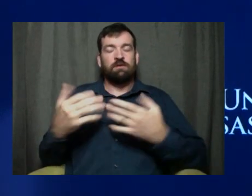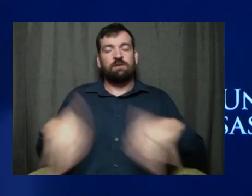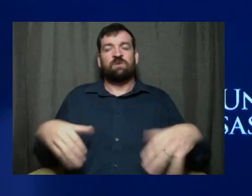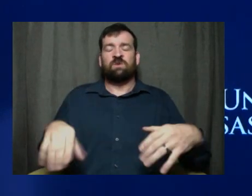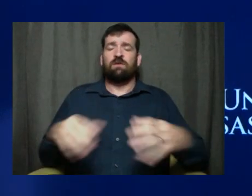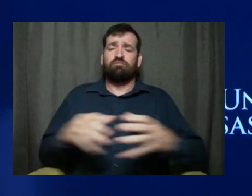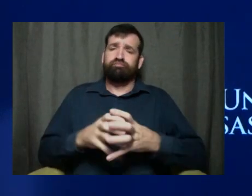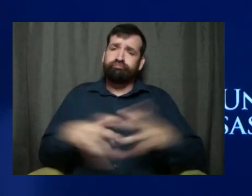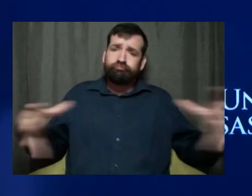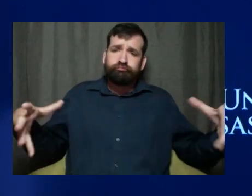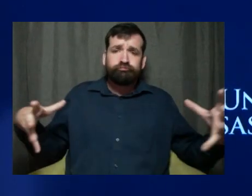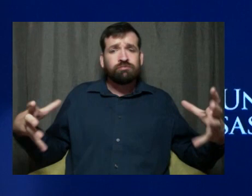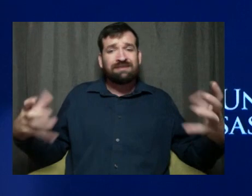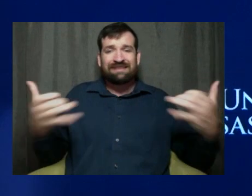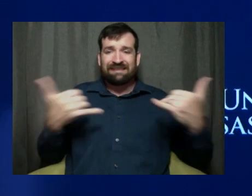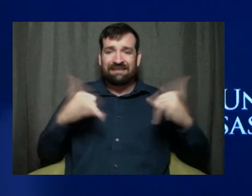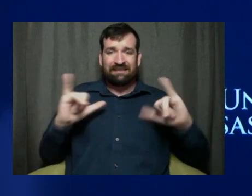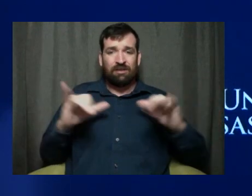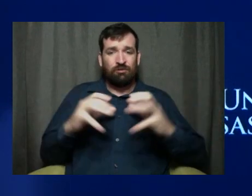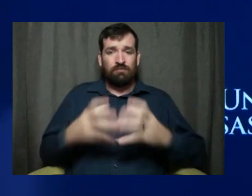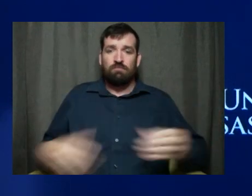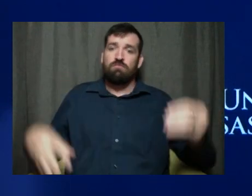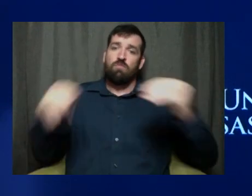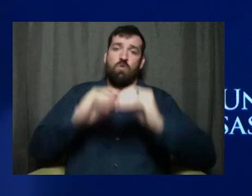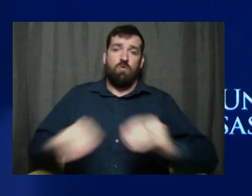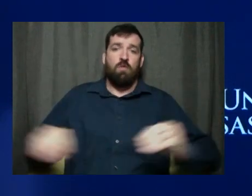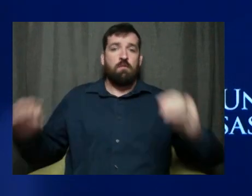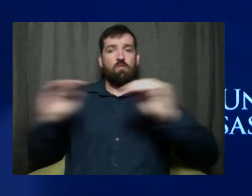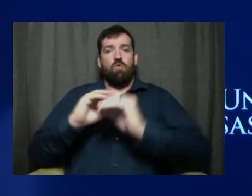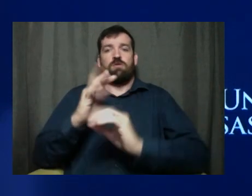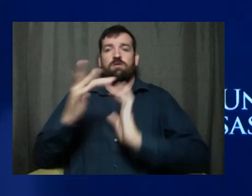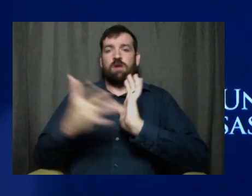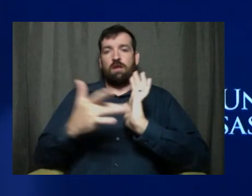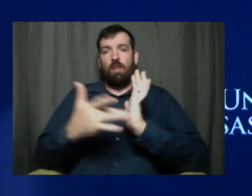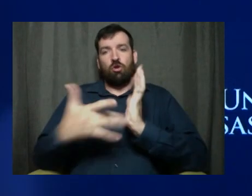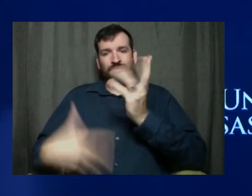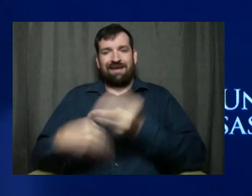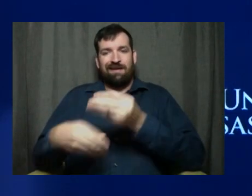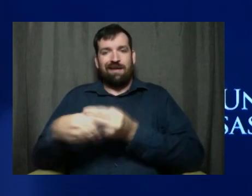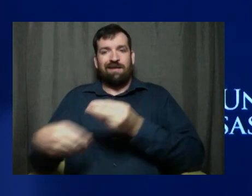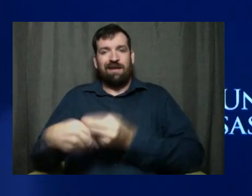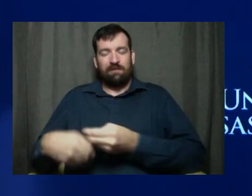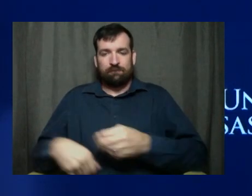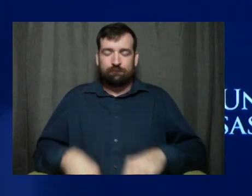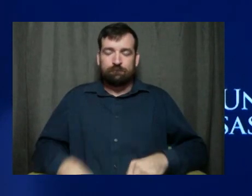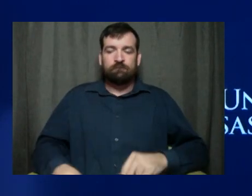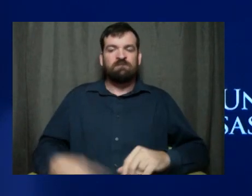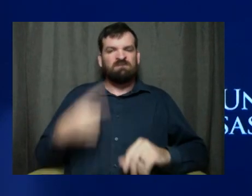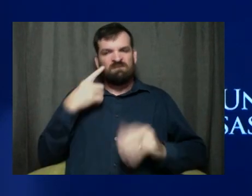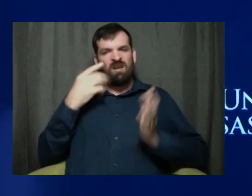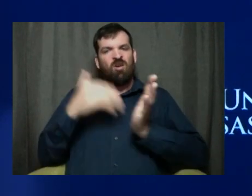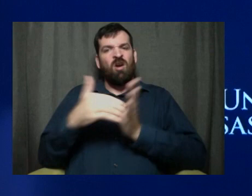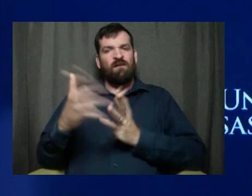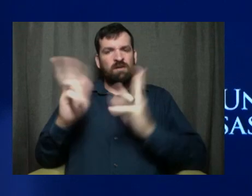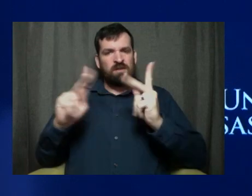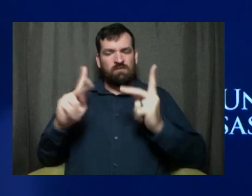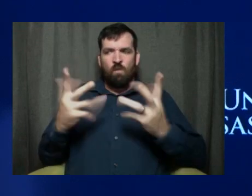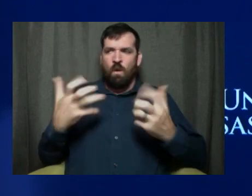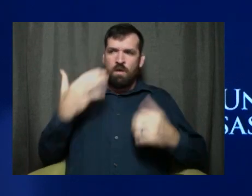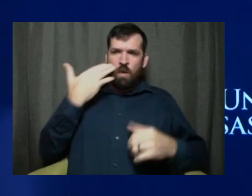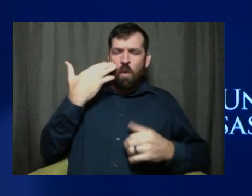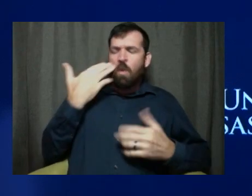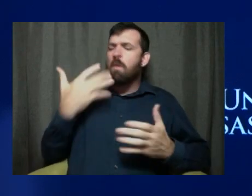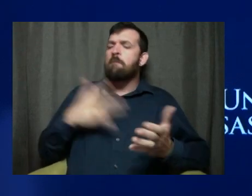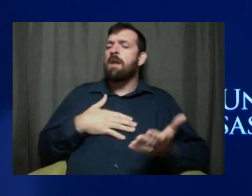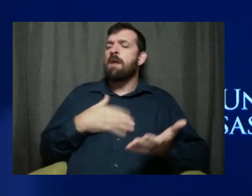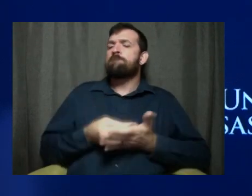it continues to grow with more and more technology that we're able to get. And I think a lot of times people will always want to know, what does my money go to